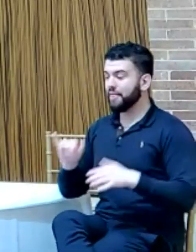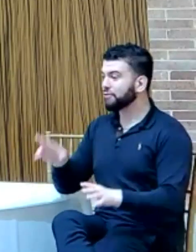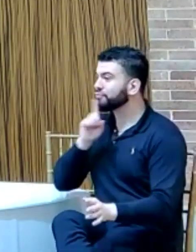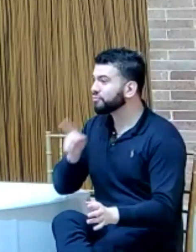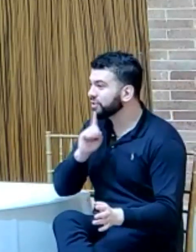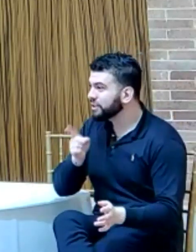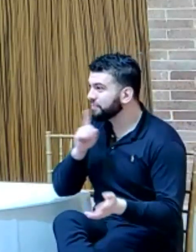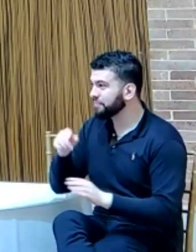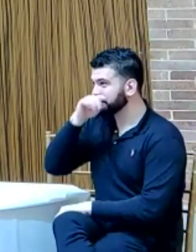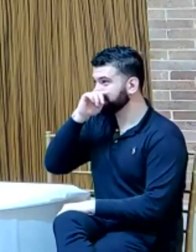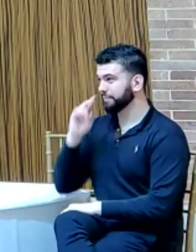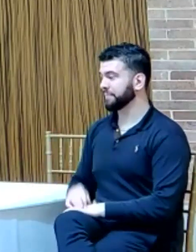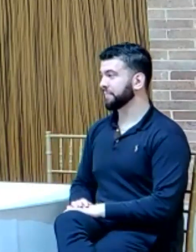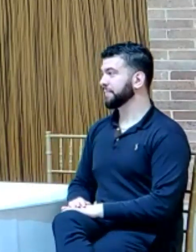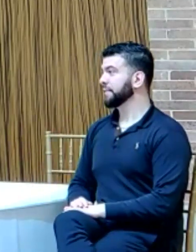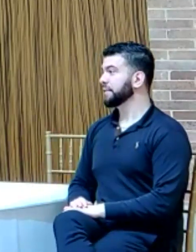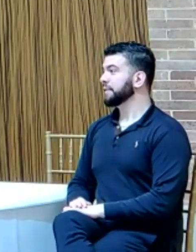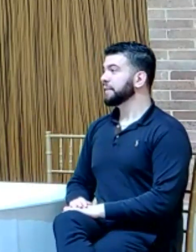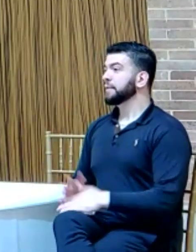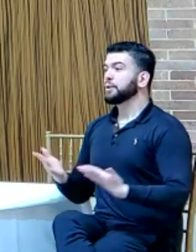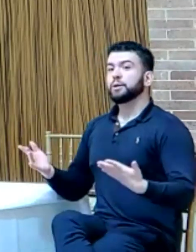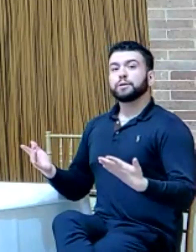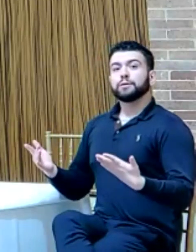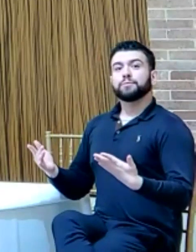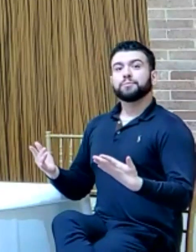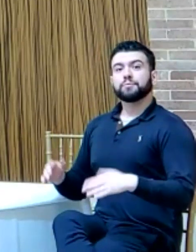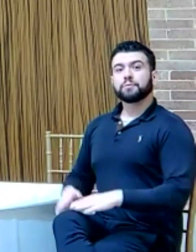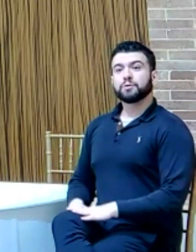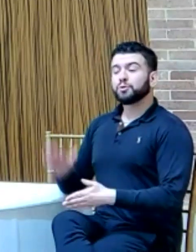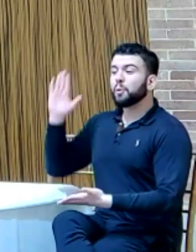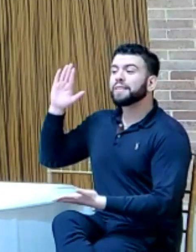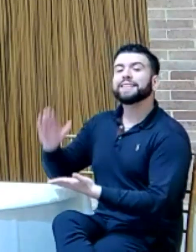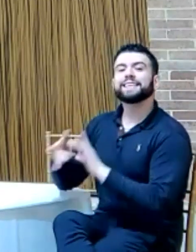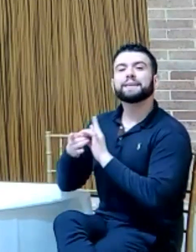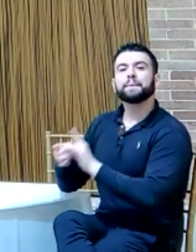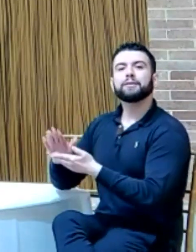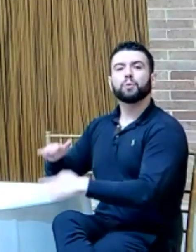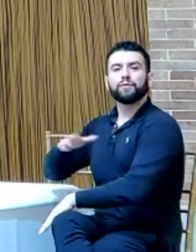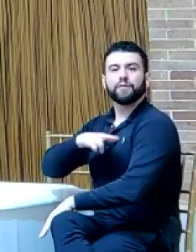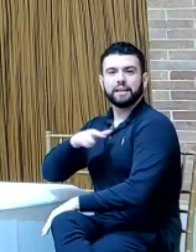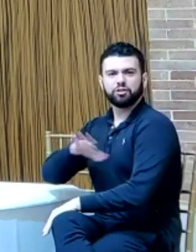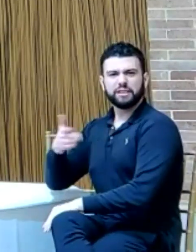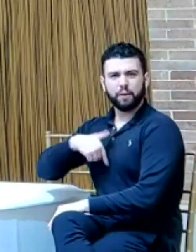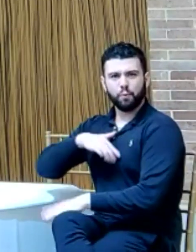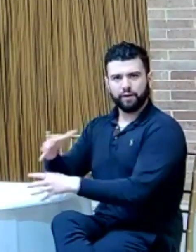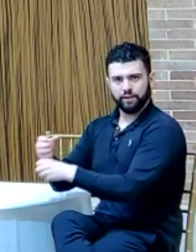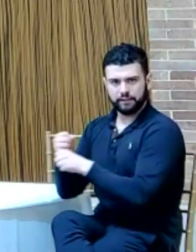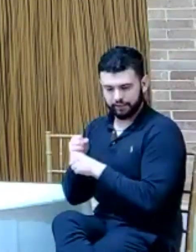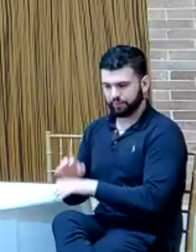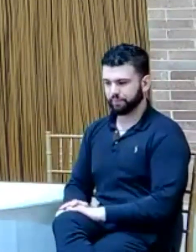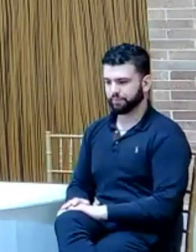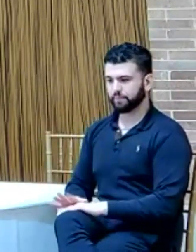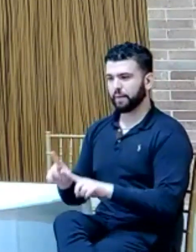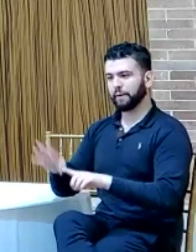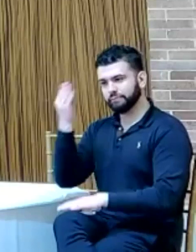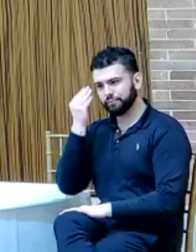now the type of case that we receive the least is based on religion but let me tell you just like you have your your your